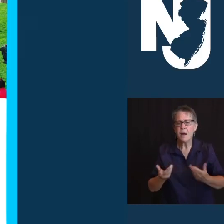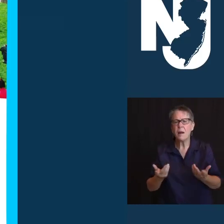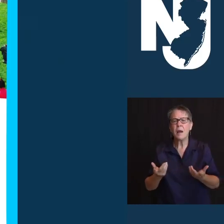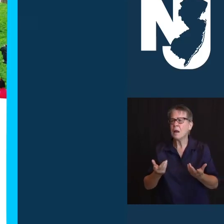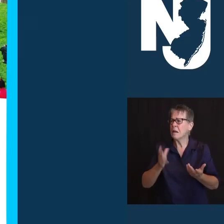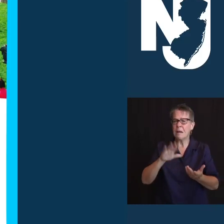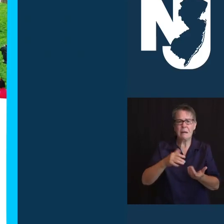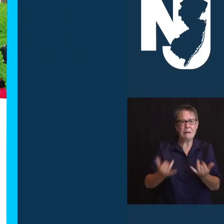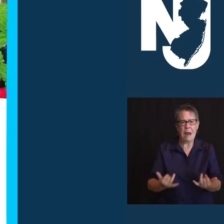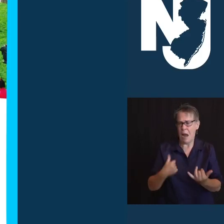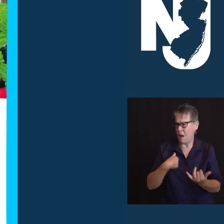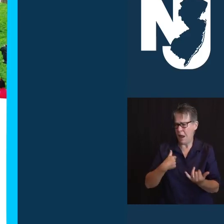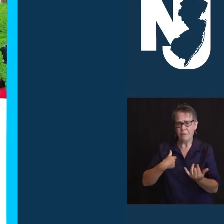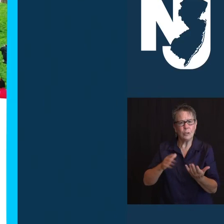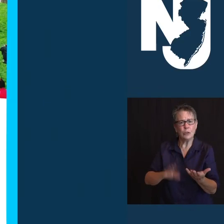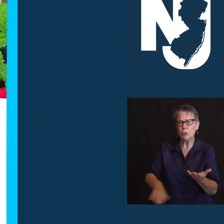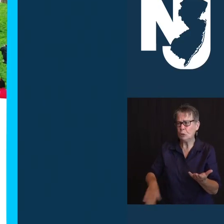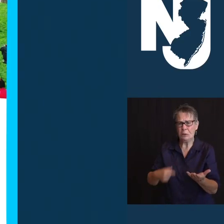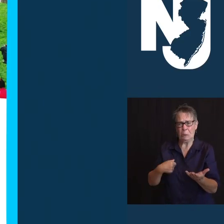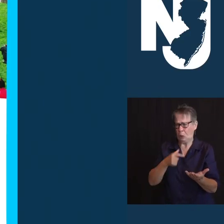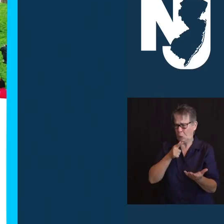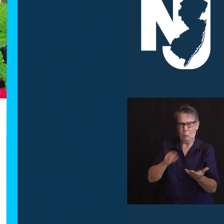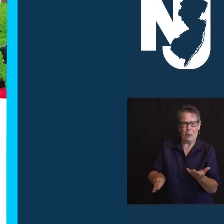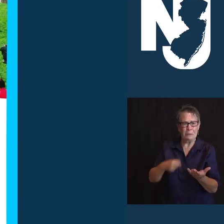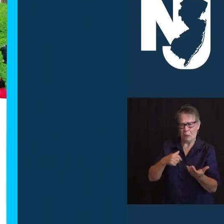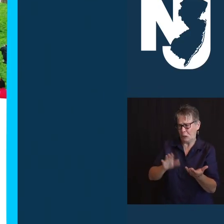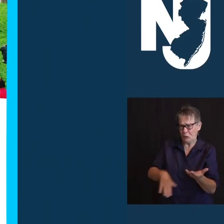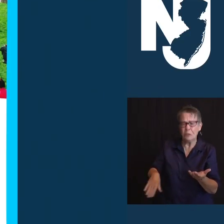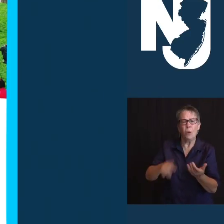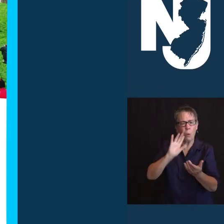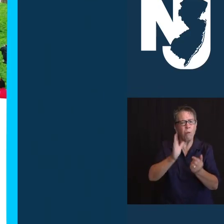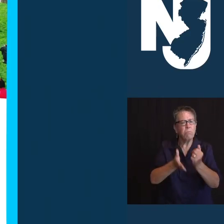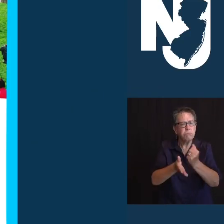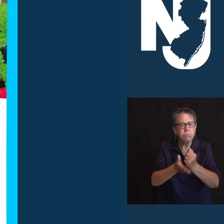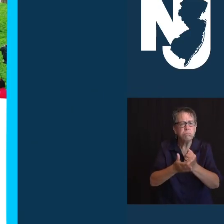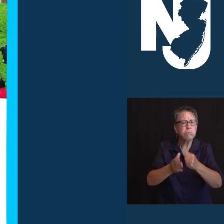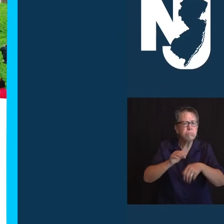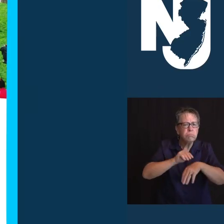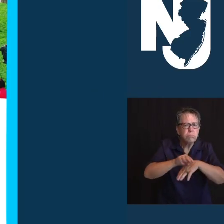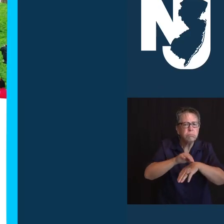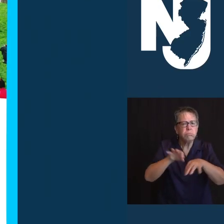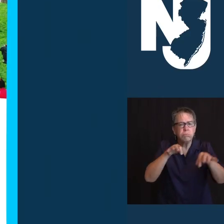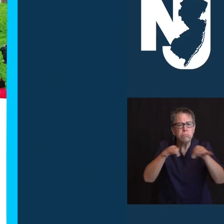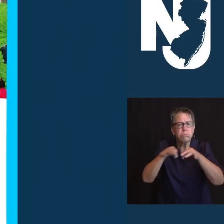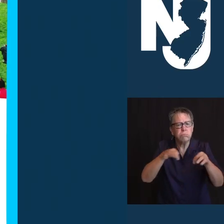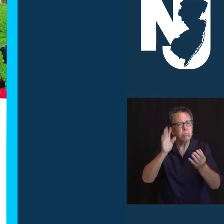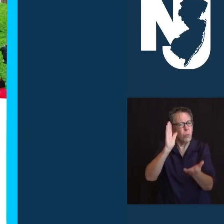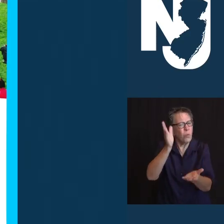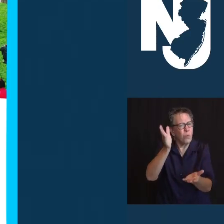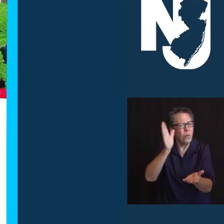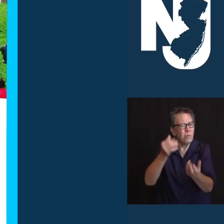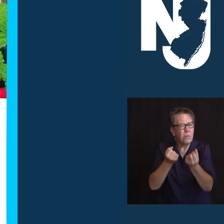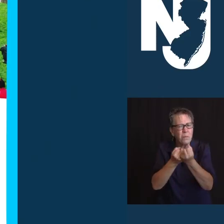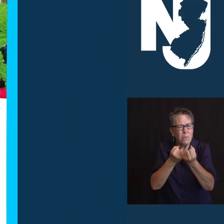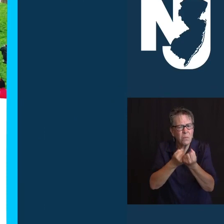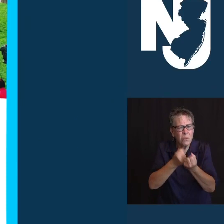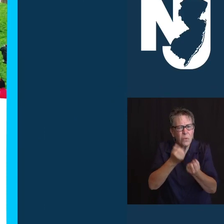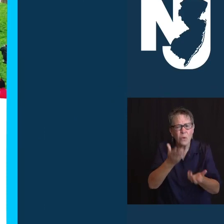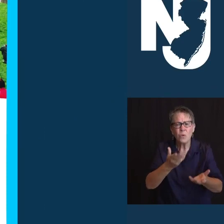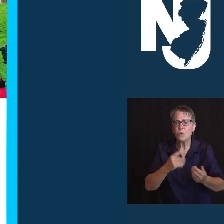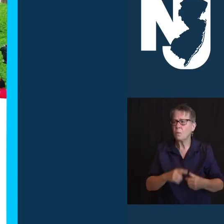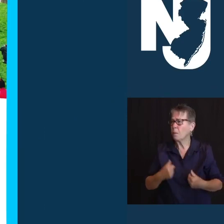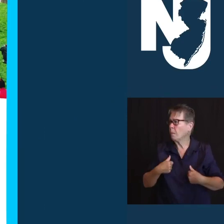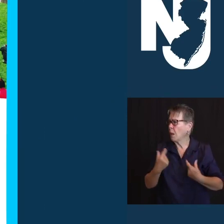through NJ SNAP and WIC. Please remember that all information will be kept confidential. Contact tracers